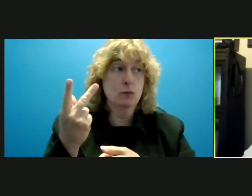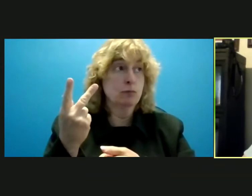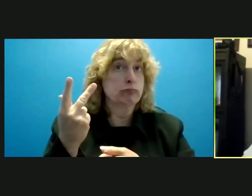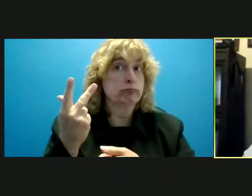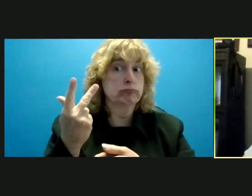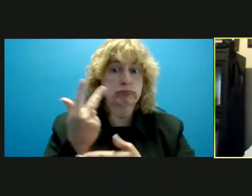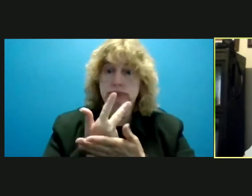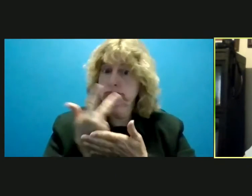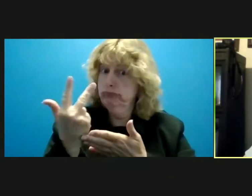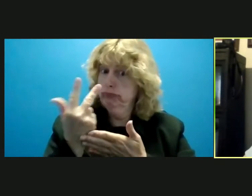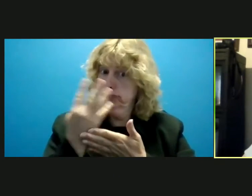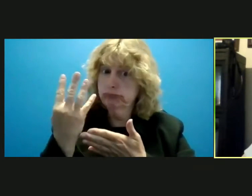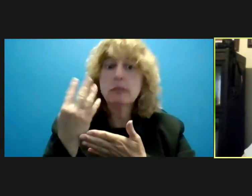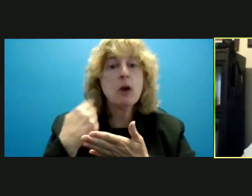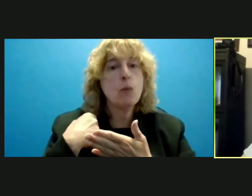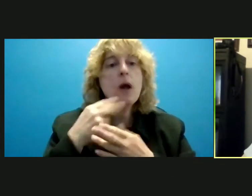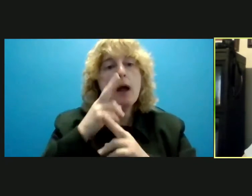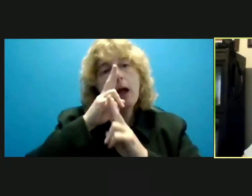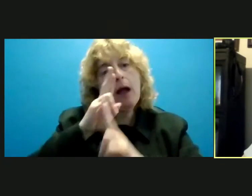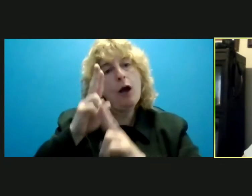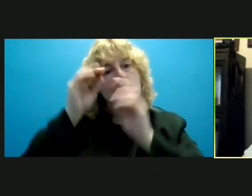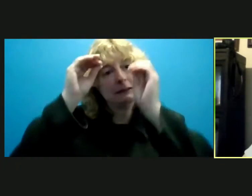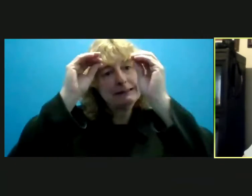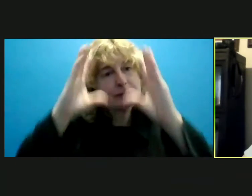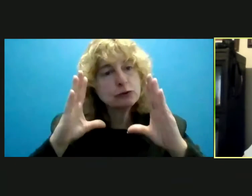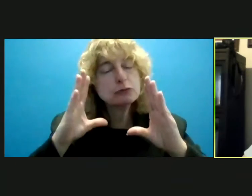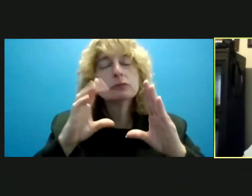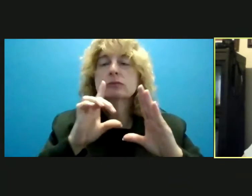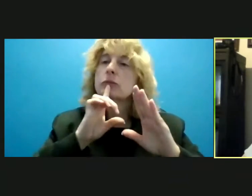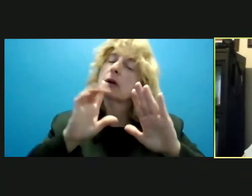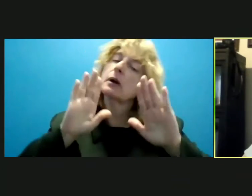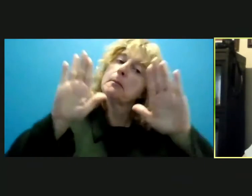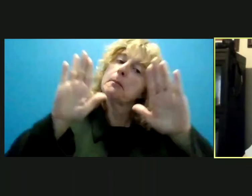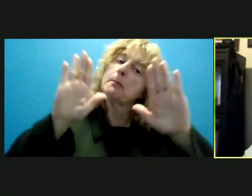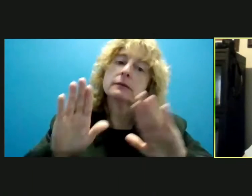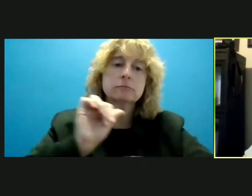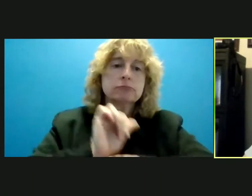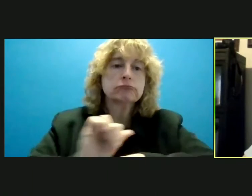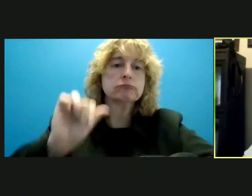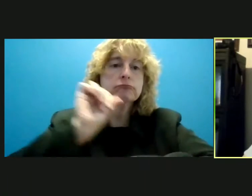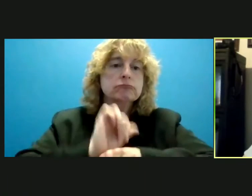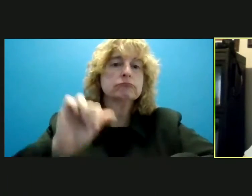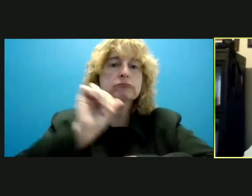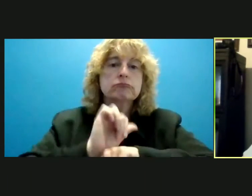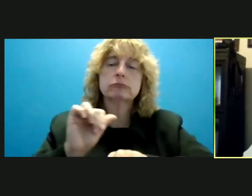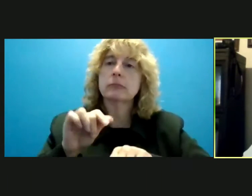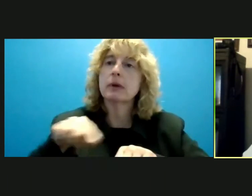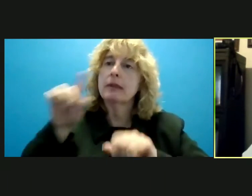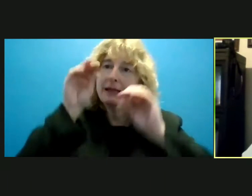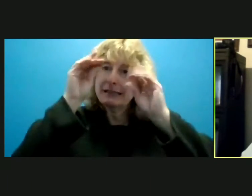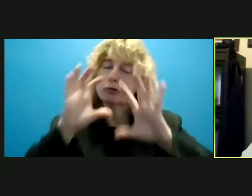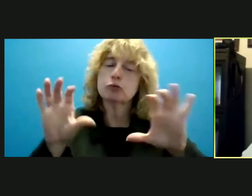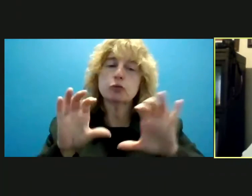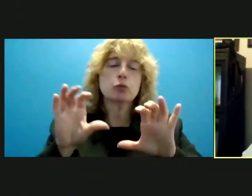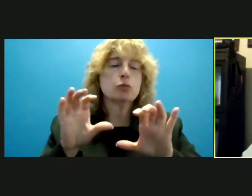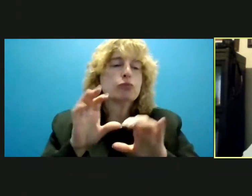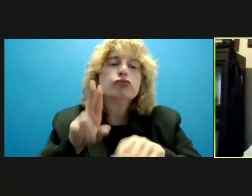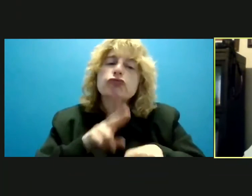the amazing work that they all do always. But teachers have been real heroes